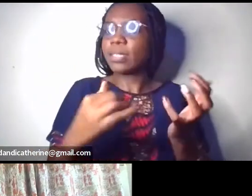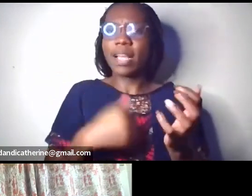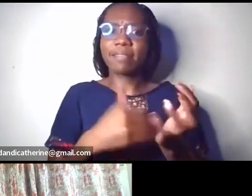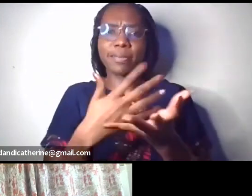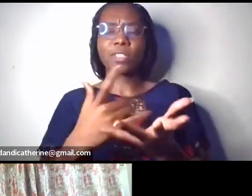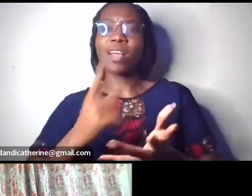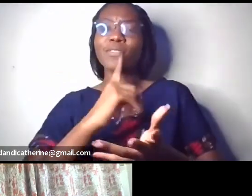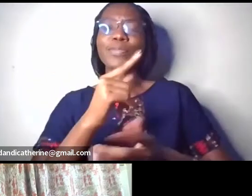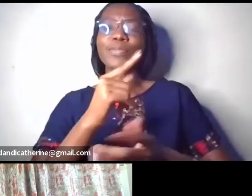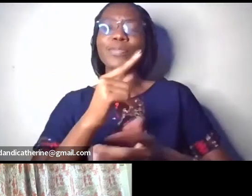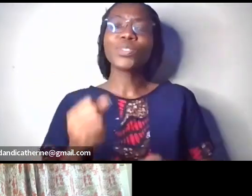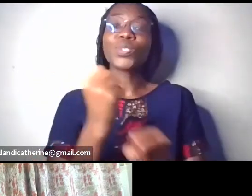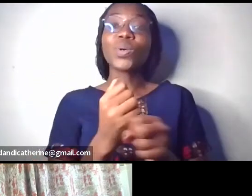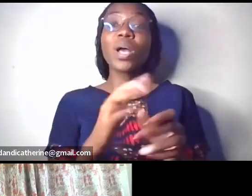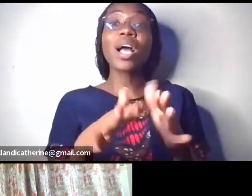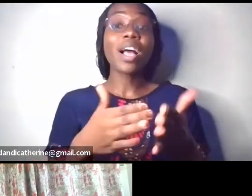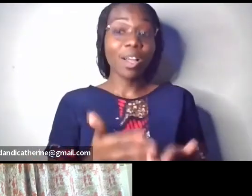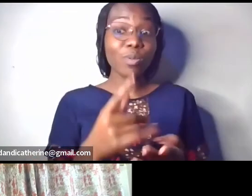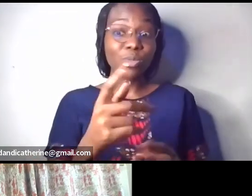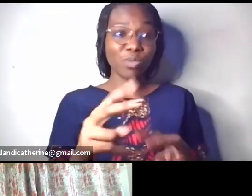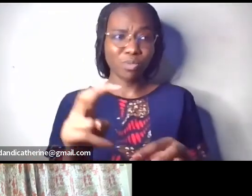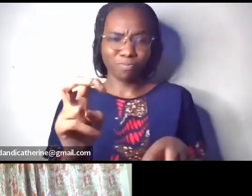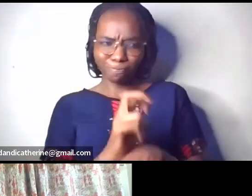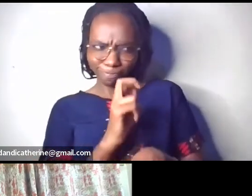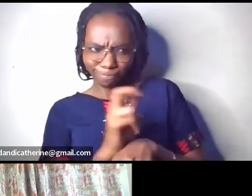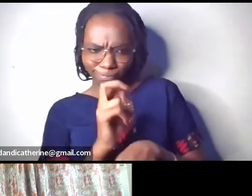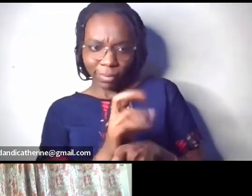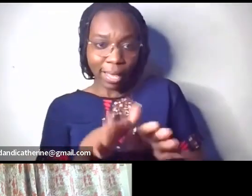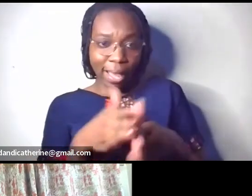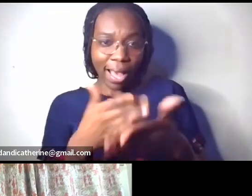you do that analysis, that strength? We